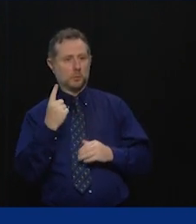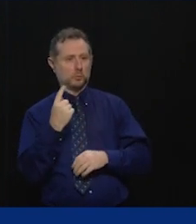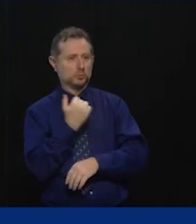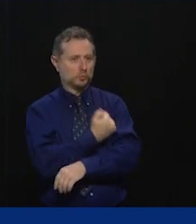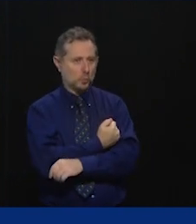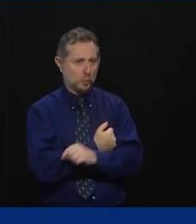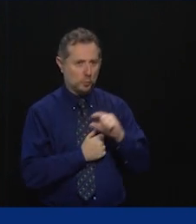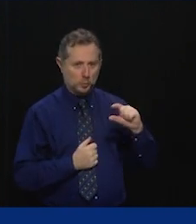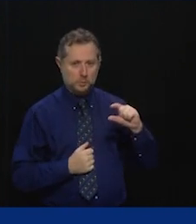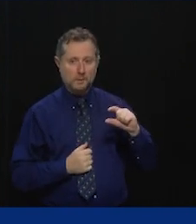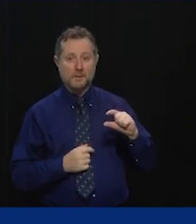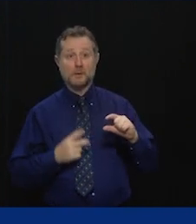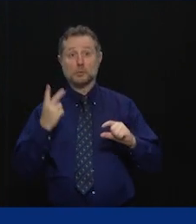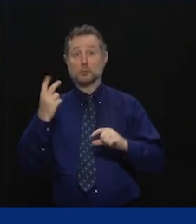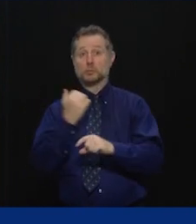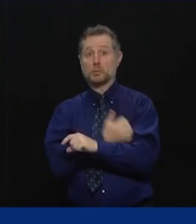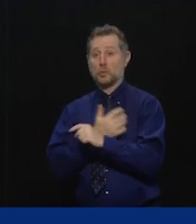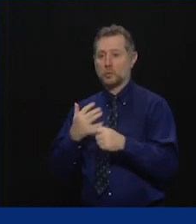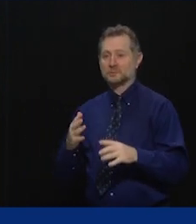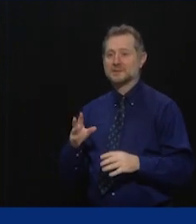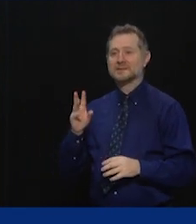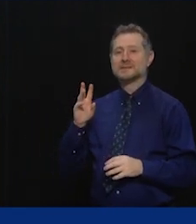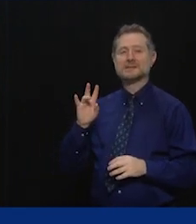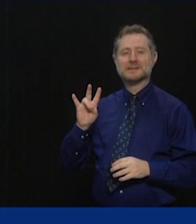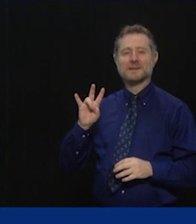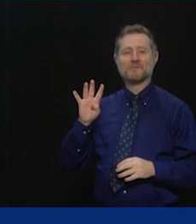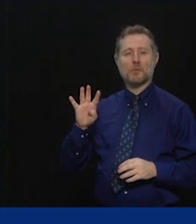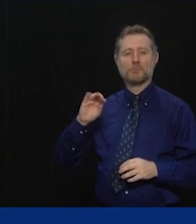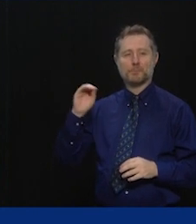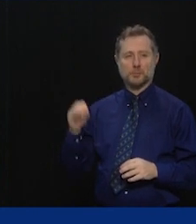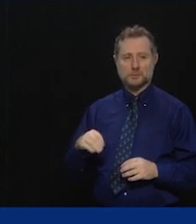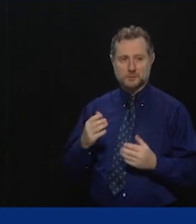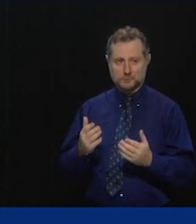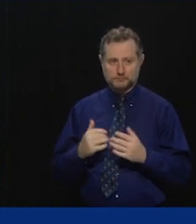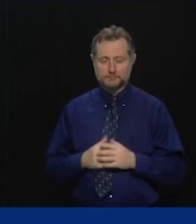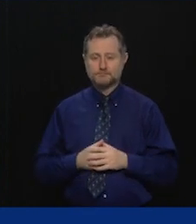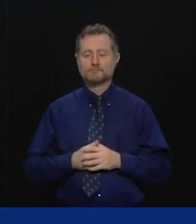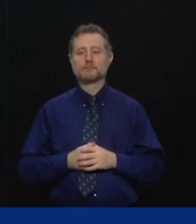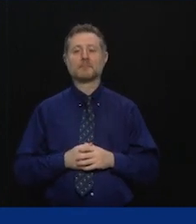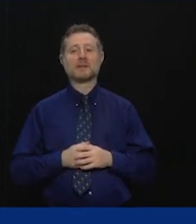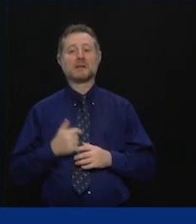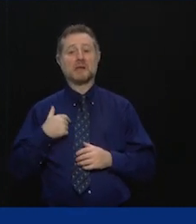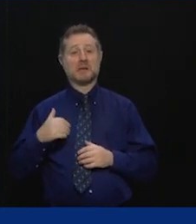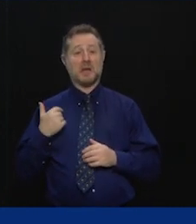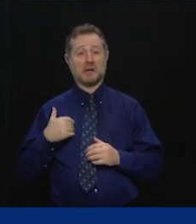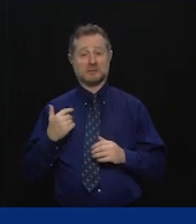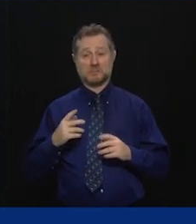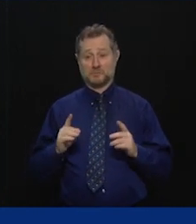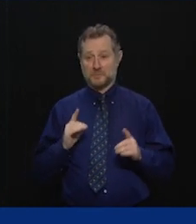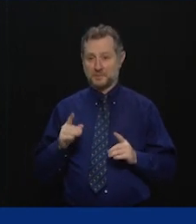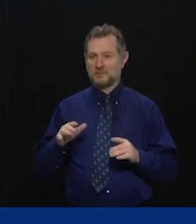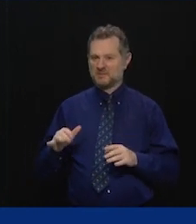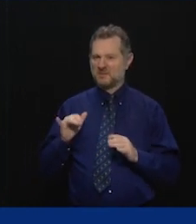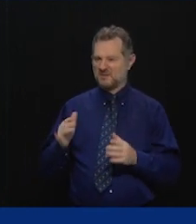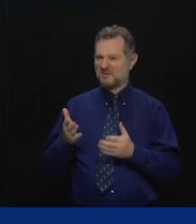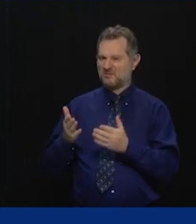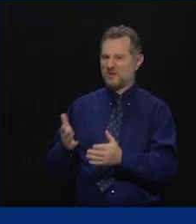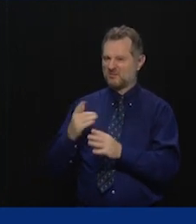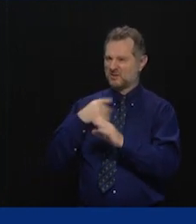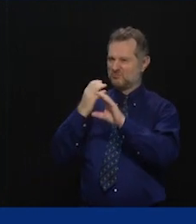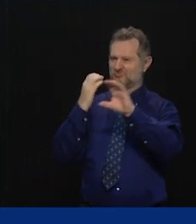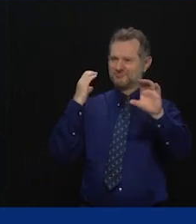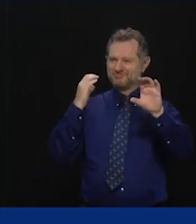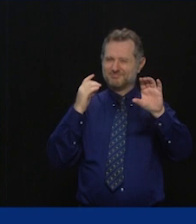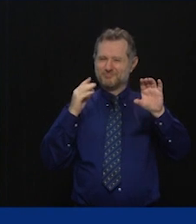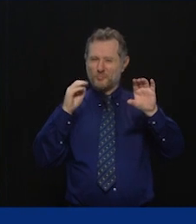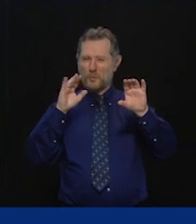doses, 74%. Young people, I was out there this week with the van trying to convince people to get vaccinated, mostly